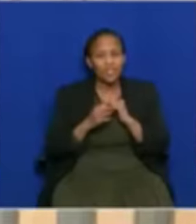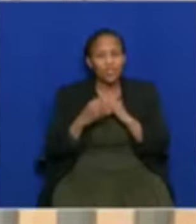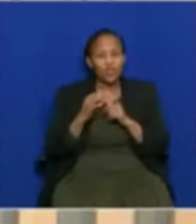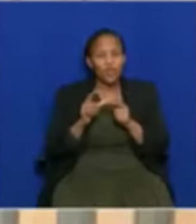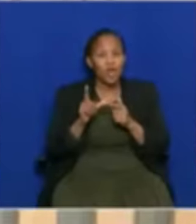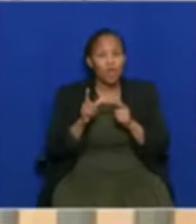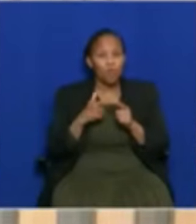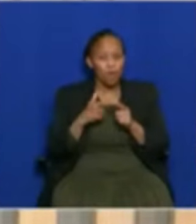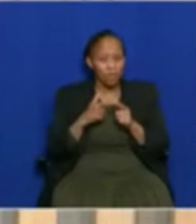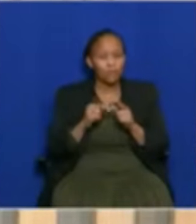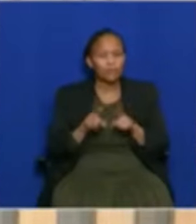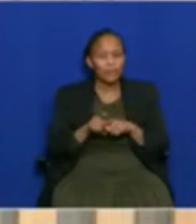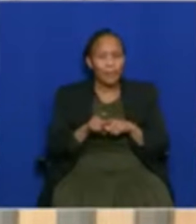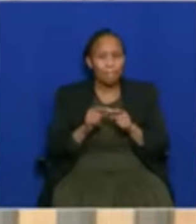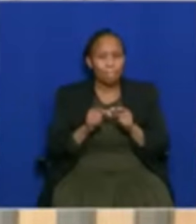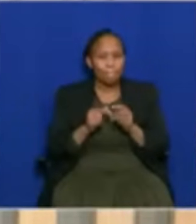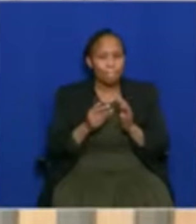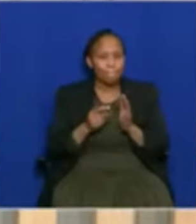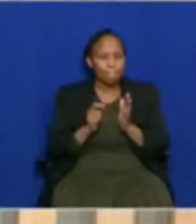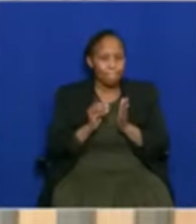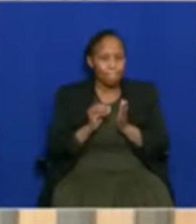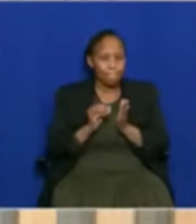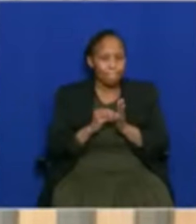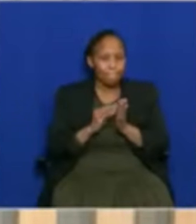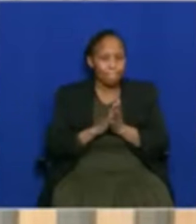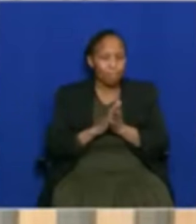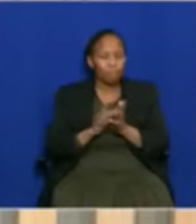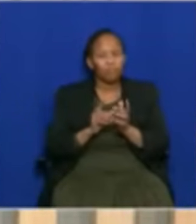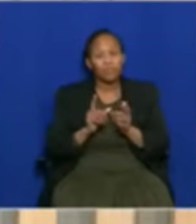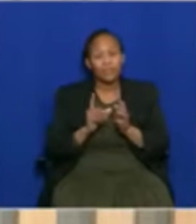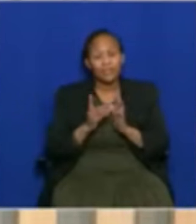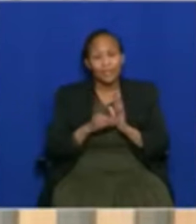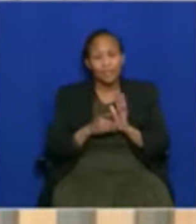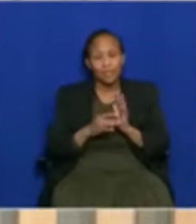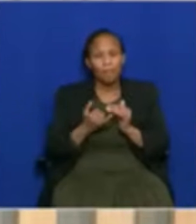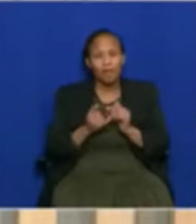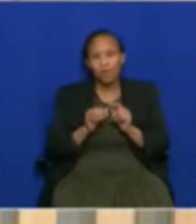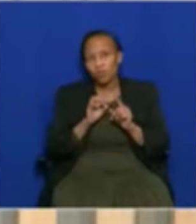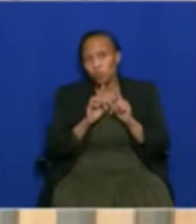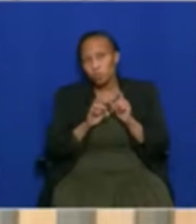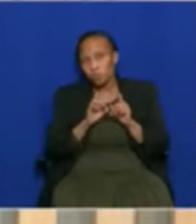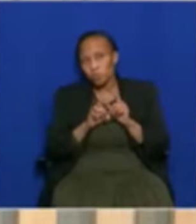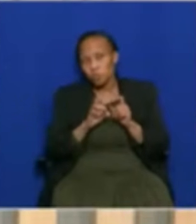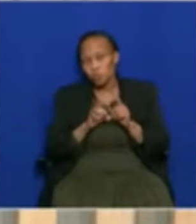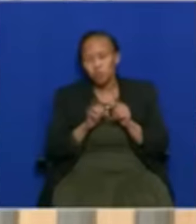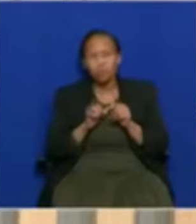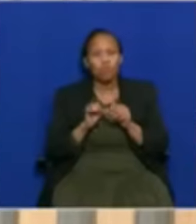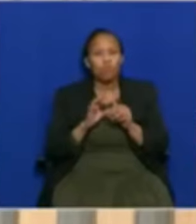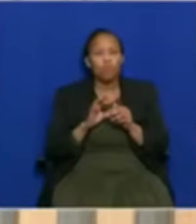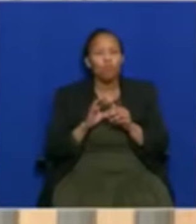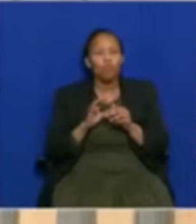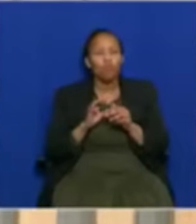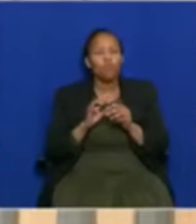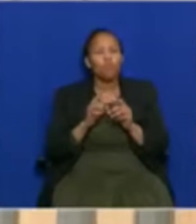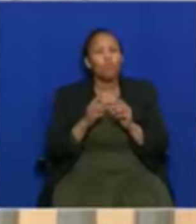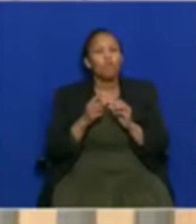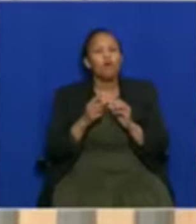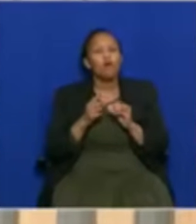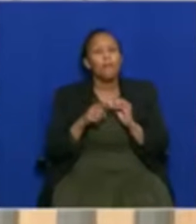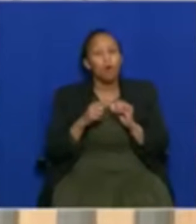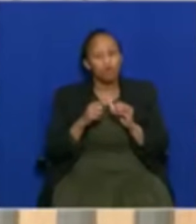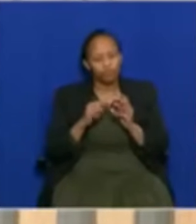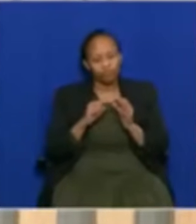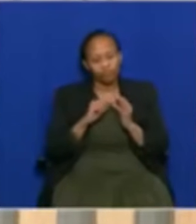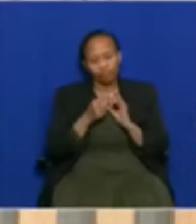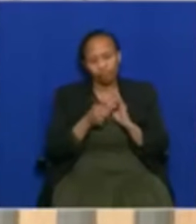one was requesting questions posed to the 3 candidates. Do you recall, do you have a vague recollection